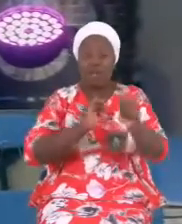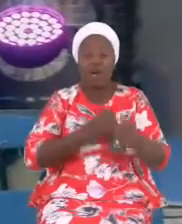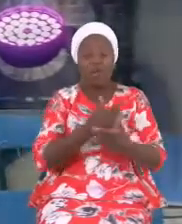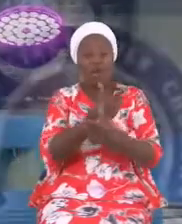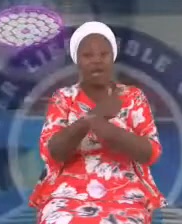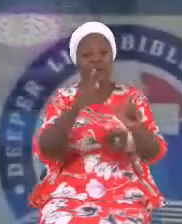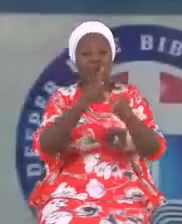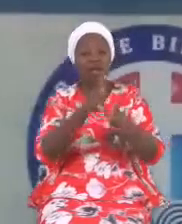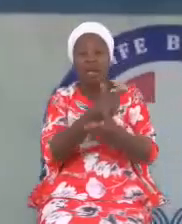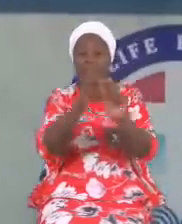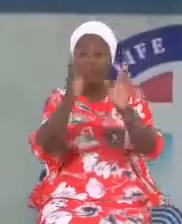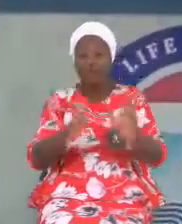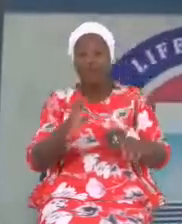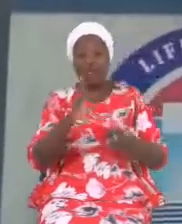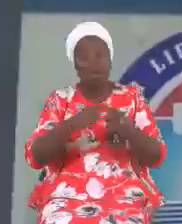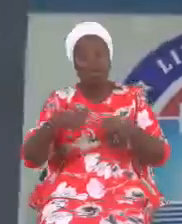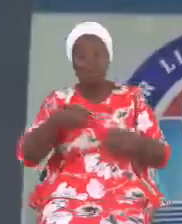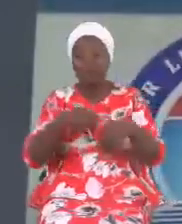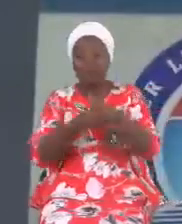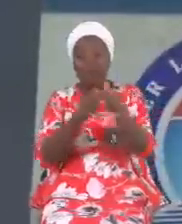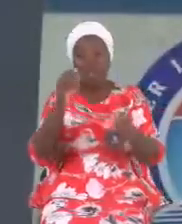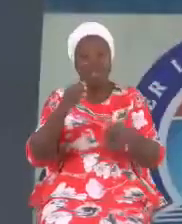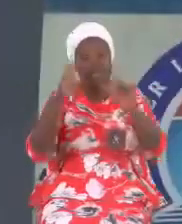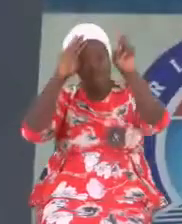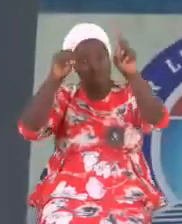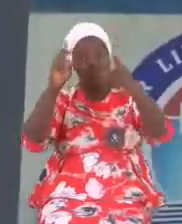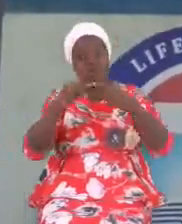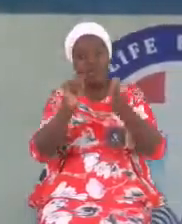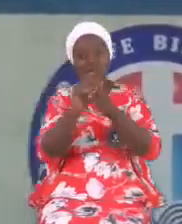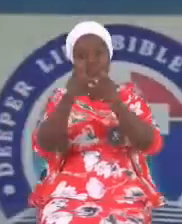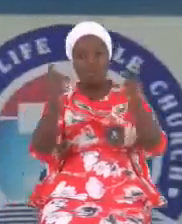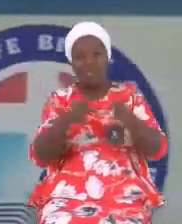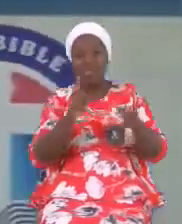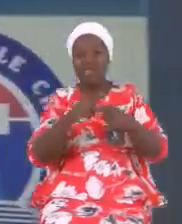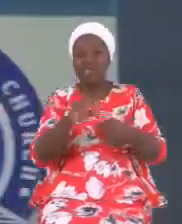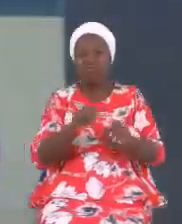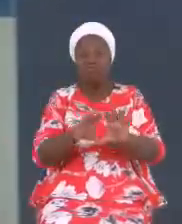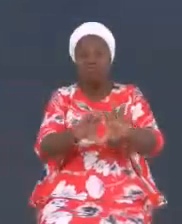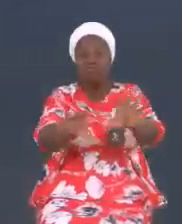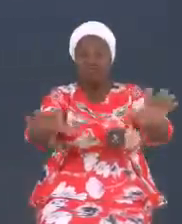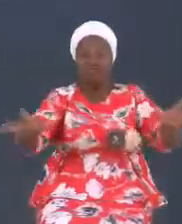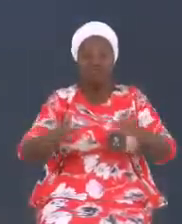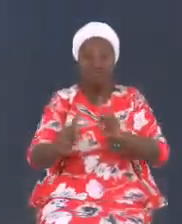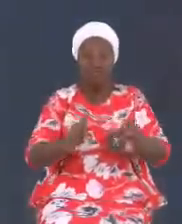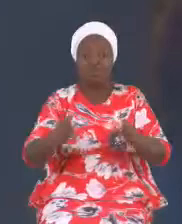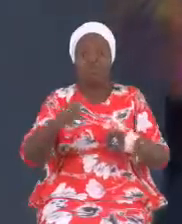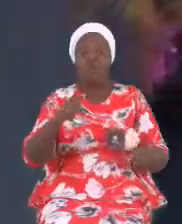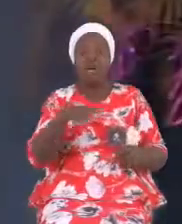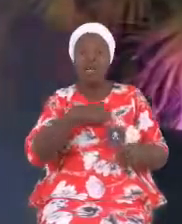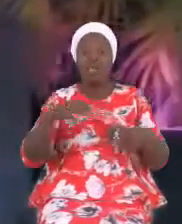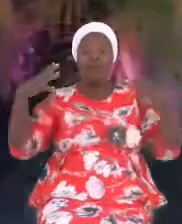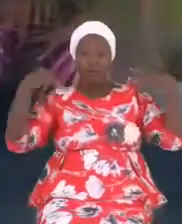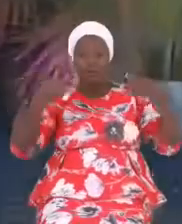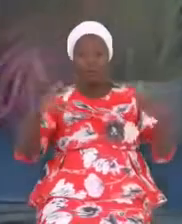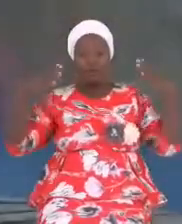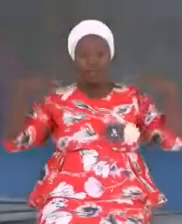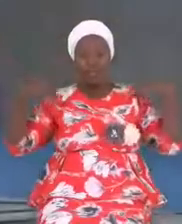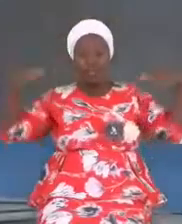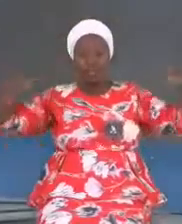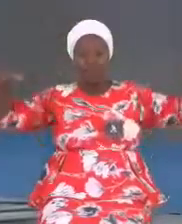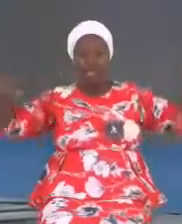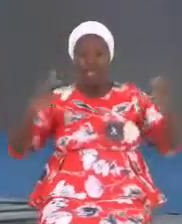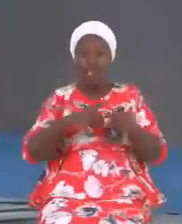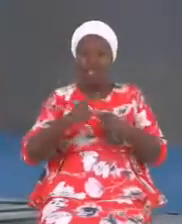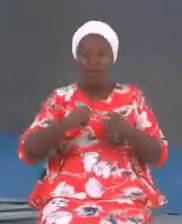him to that place. And he said, to an innumerable company of angels. When man